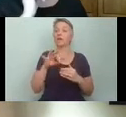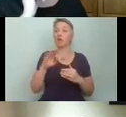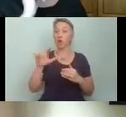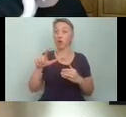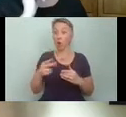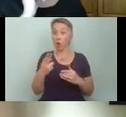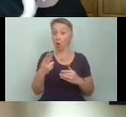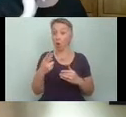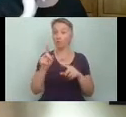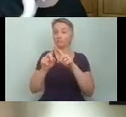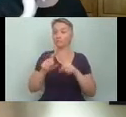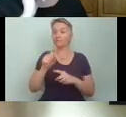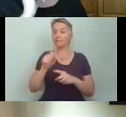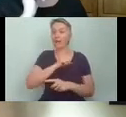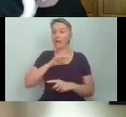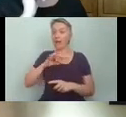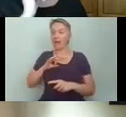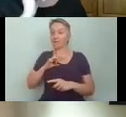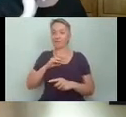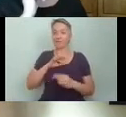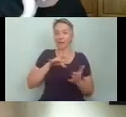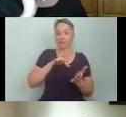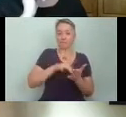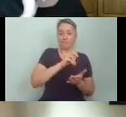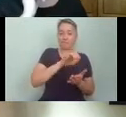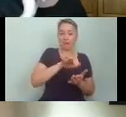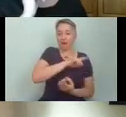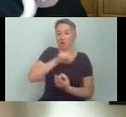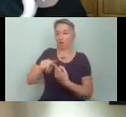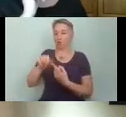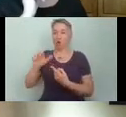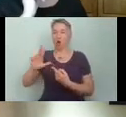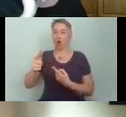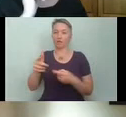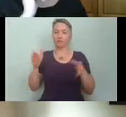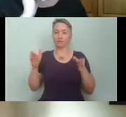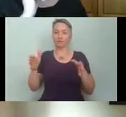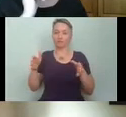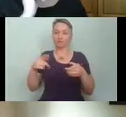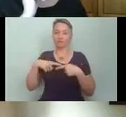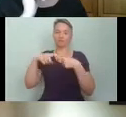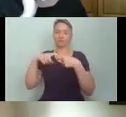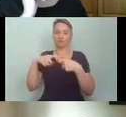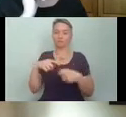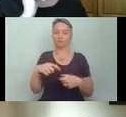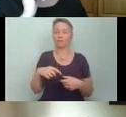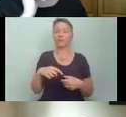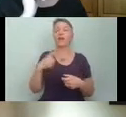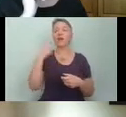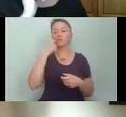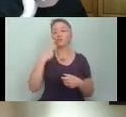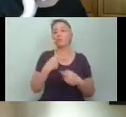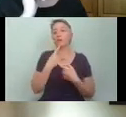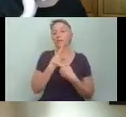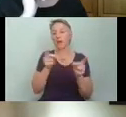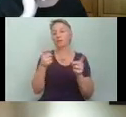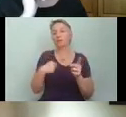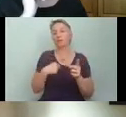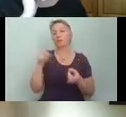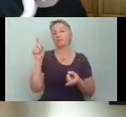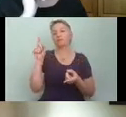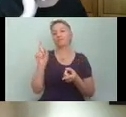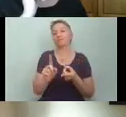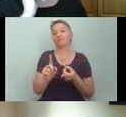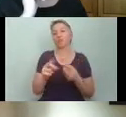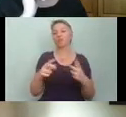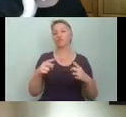the institution from mid-May through August. And then just most recently announced that we reduced the retirement plan